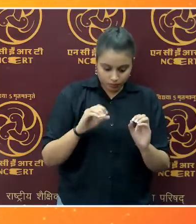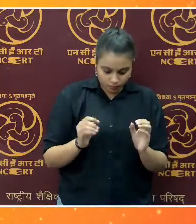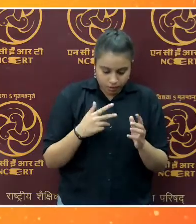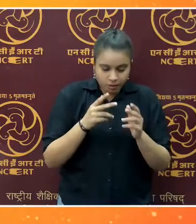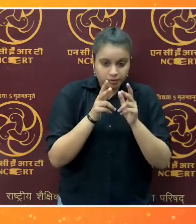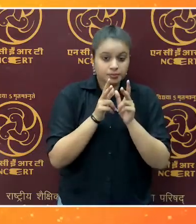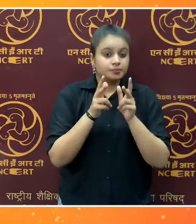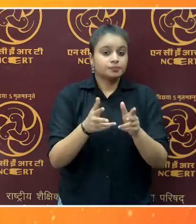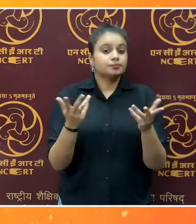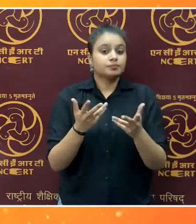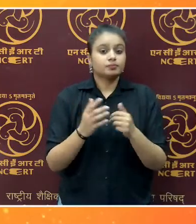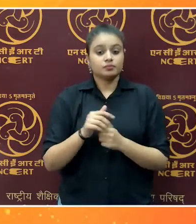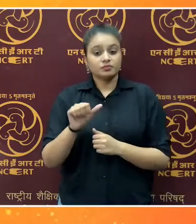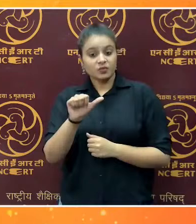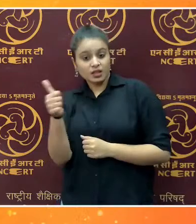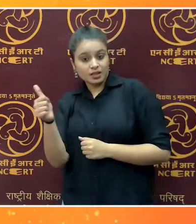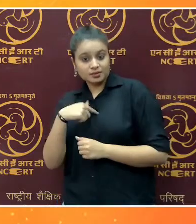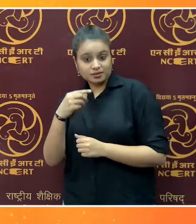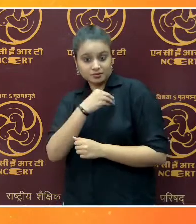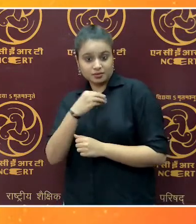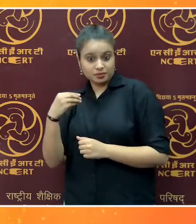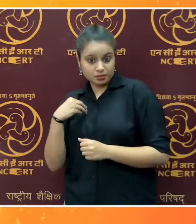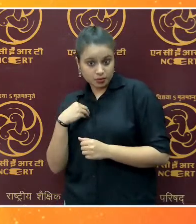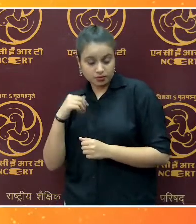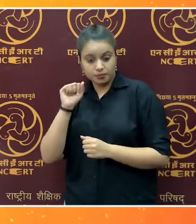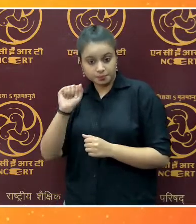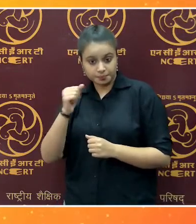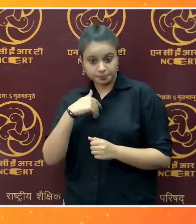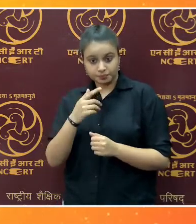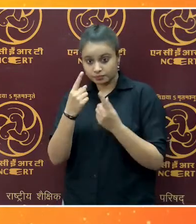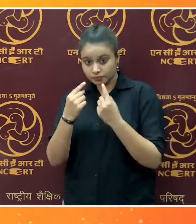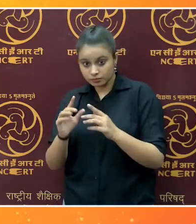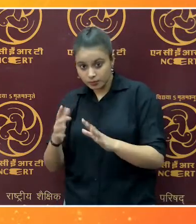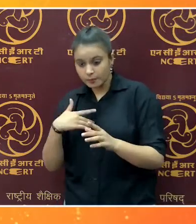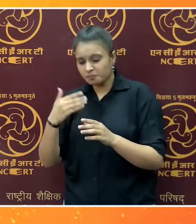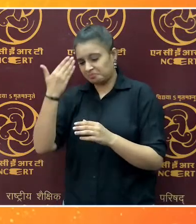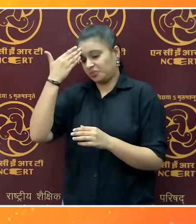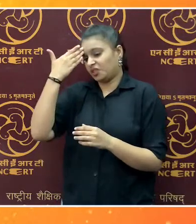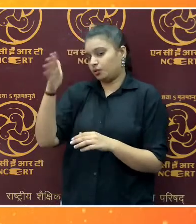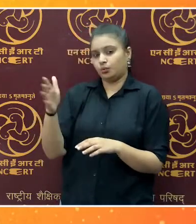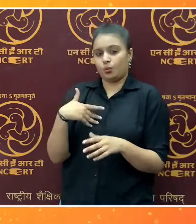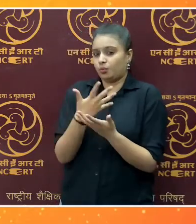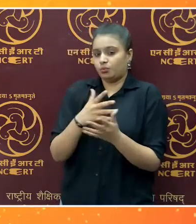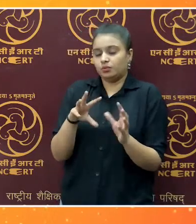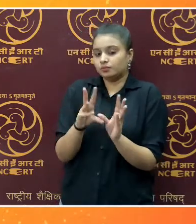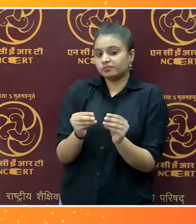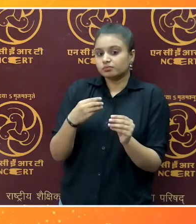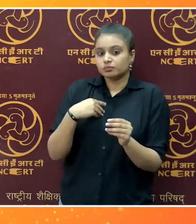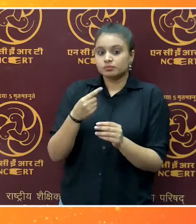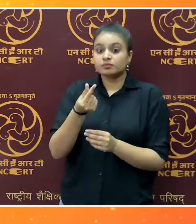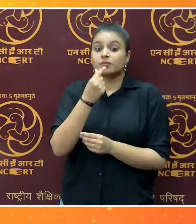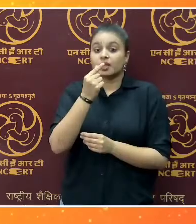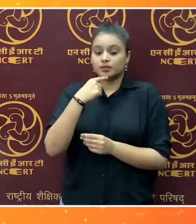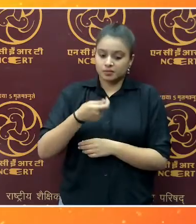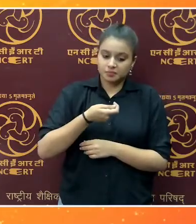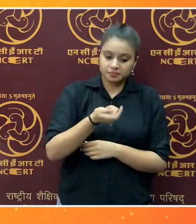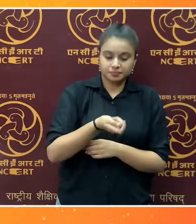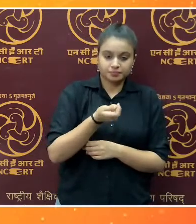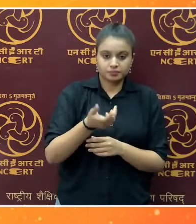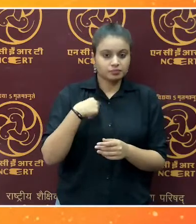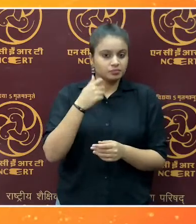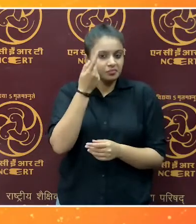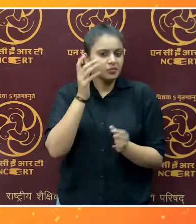tells him that the other doctor who he was taken to did not know anything He kept giving him pills but could not